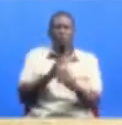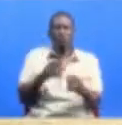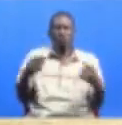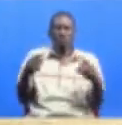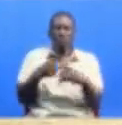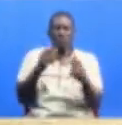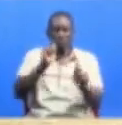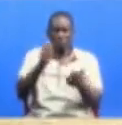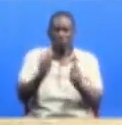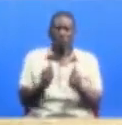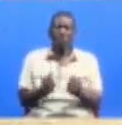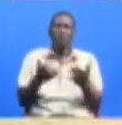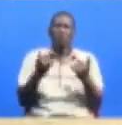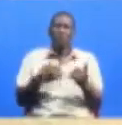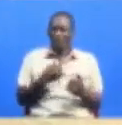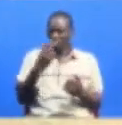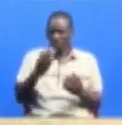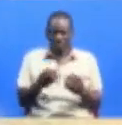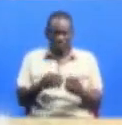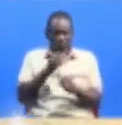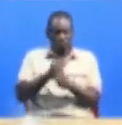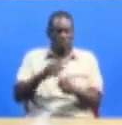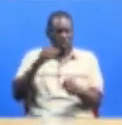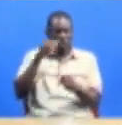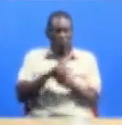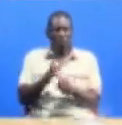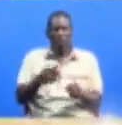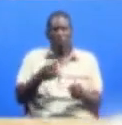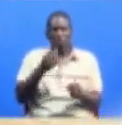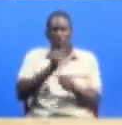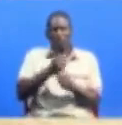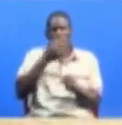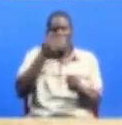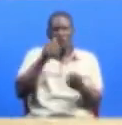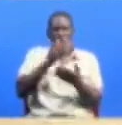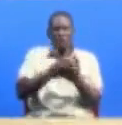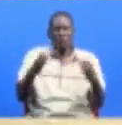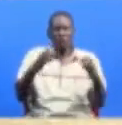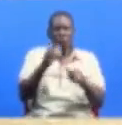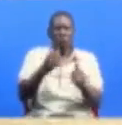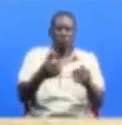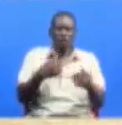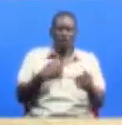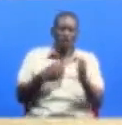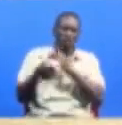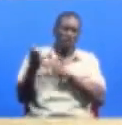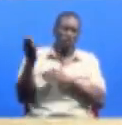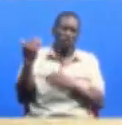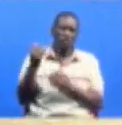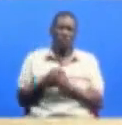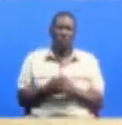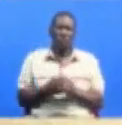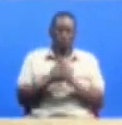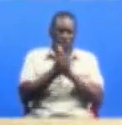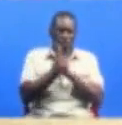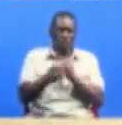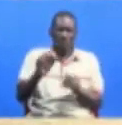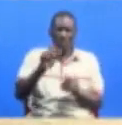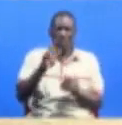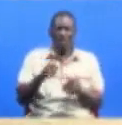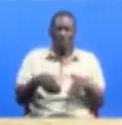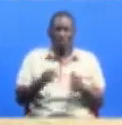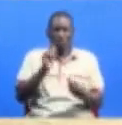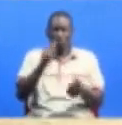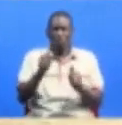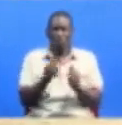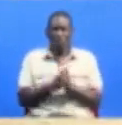highest level of the game. So I see them going far. They will be doing better than some of the teams that we had in the future, because from the skill set and from the